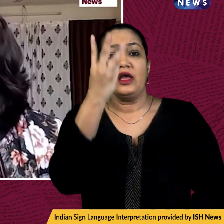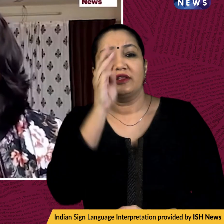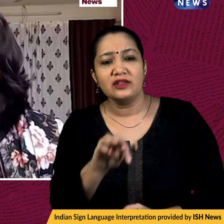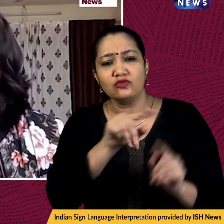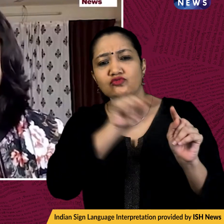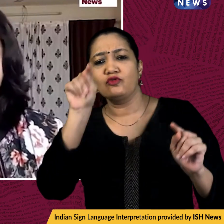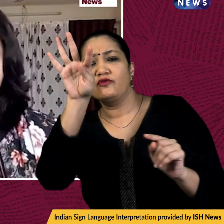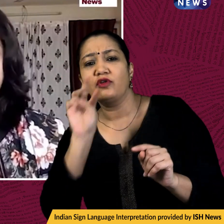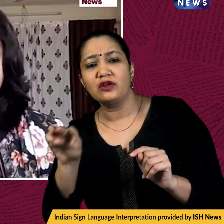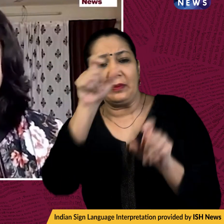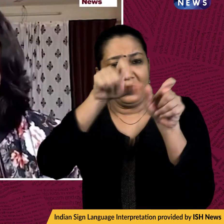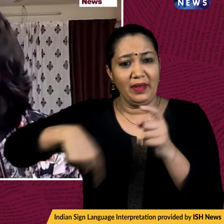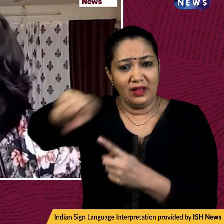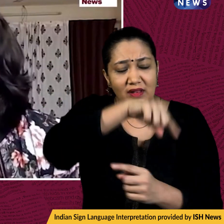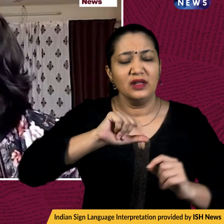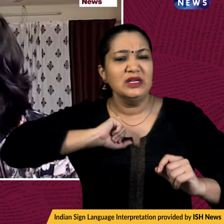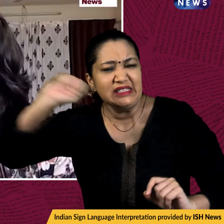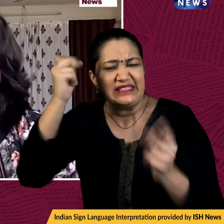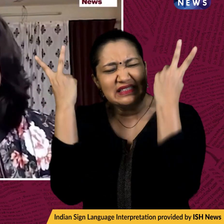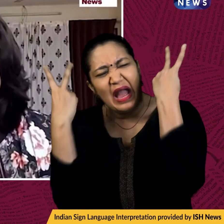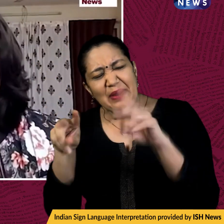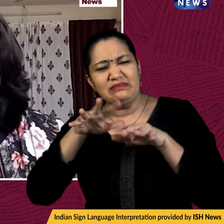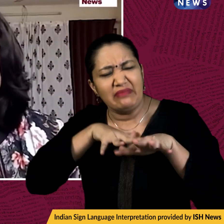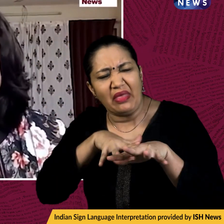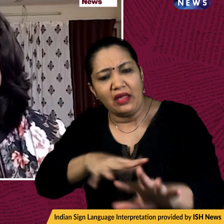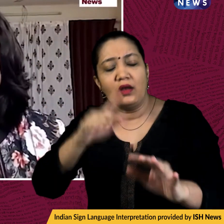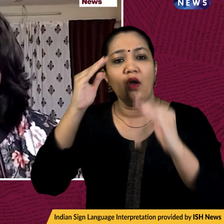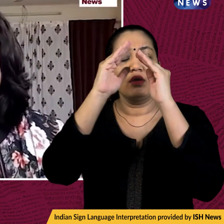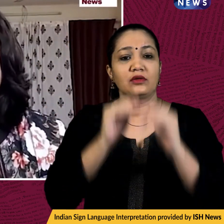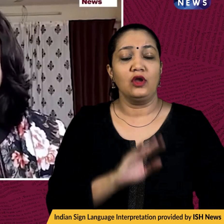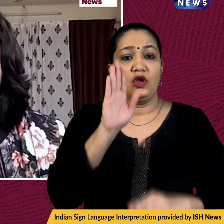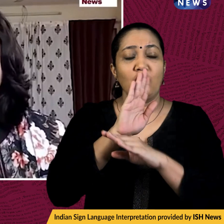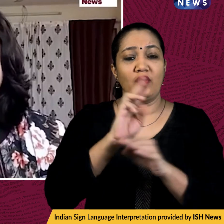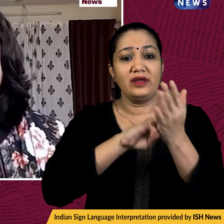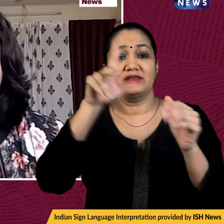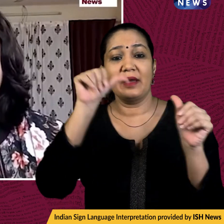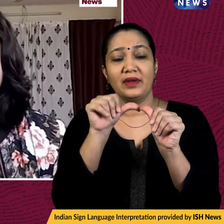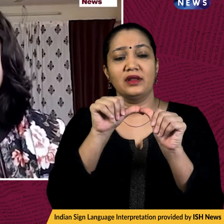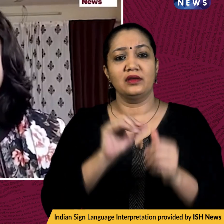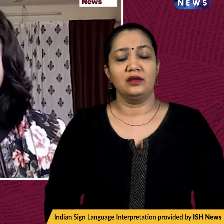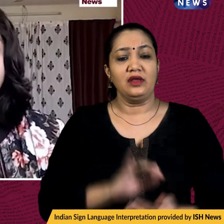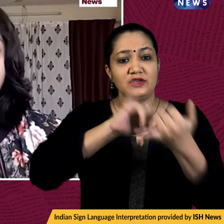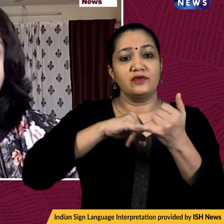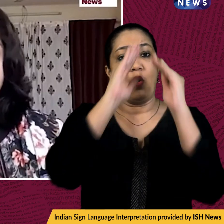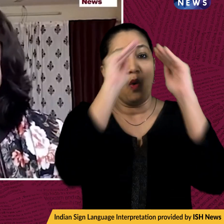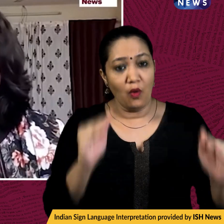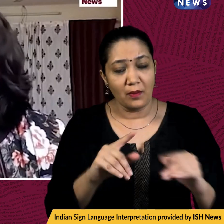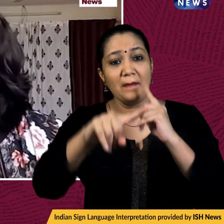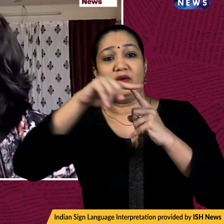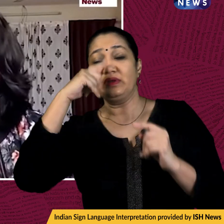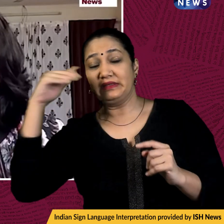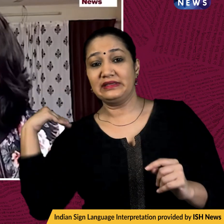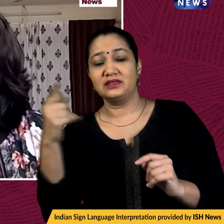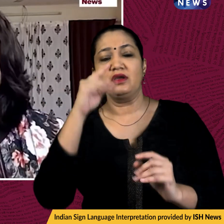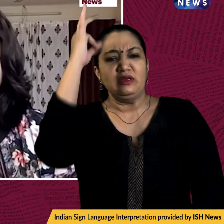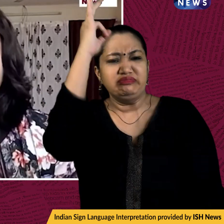Around 3,000 to 4,000 people went on a rampage and set ablaze the houses of Congress MLA Srinivasa Murthy